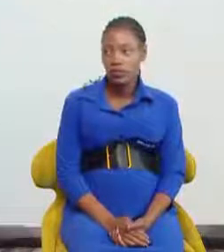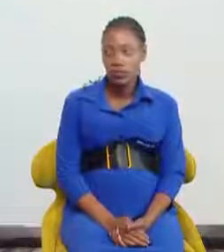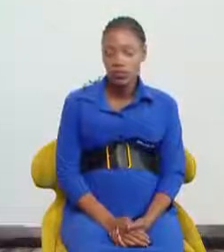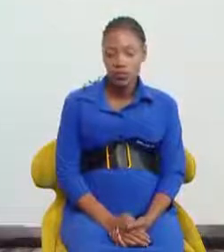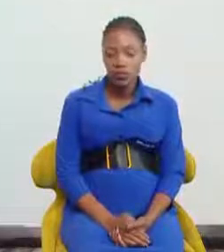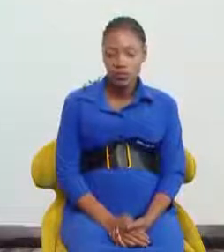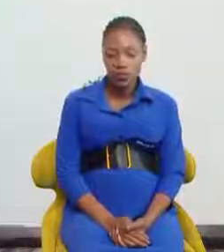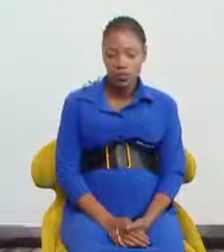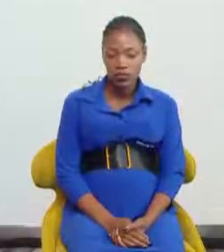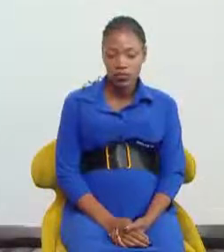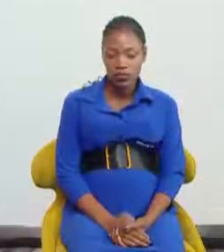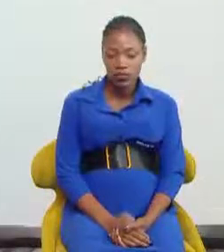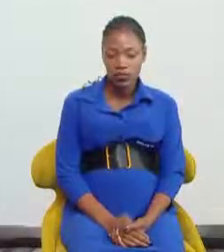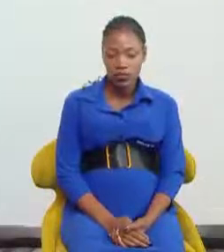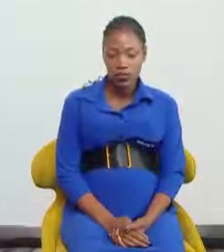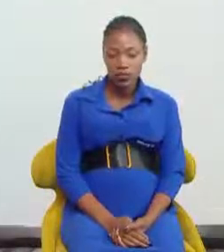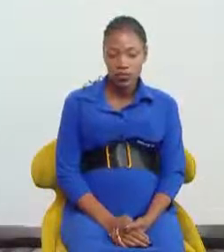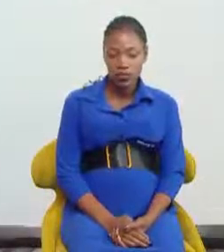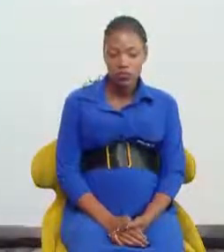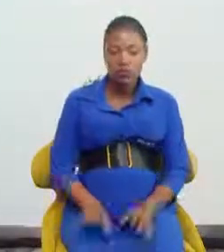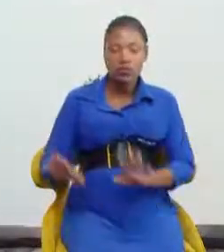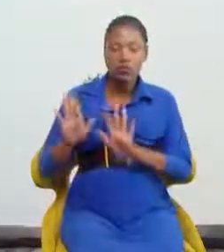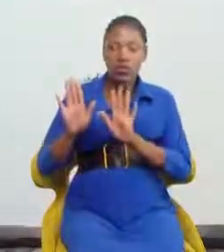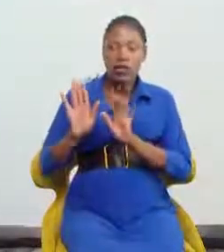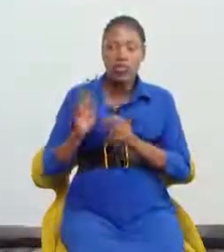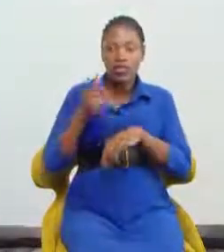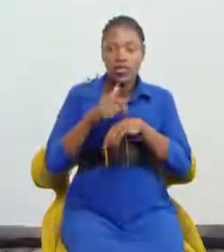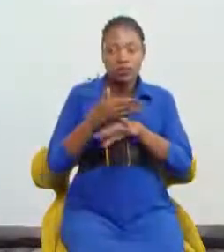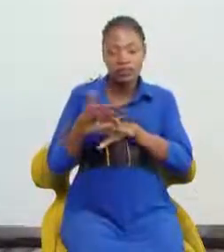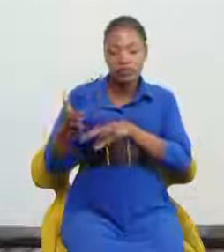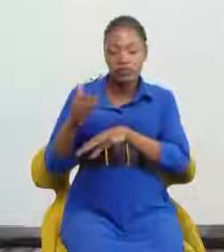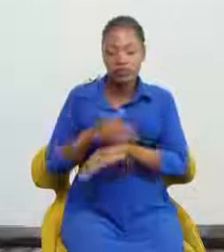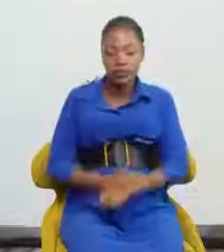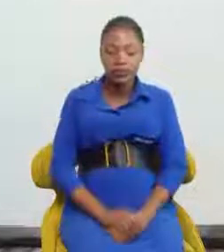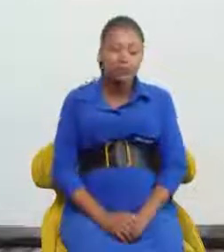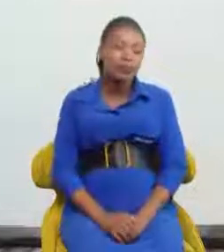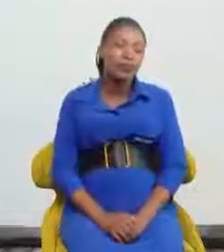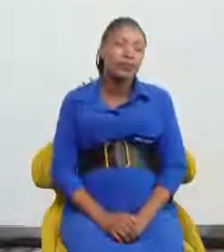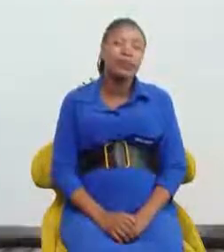Well, I think it's okay. Well, let's keep some time for questions. Okay, actually